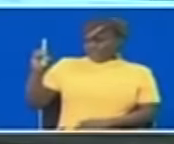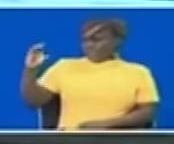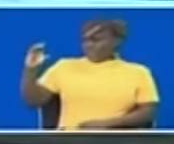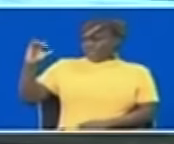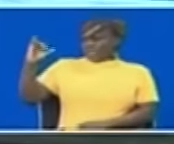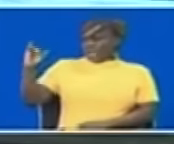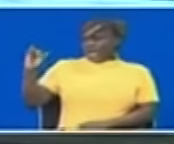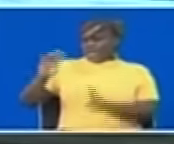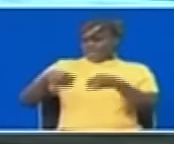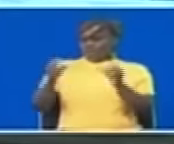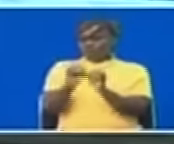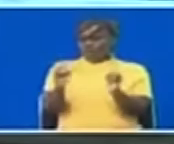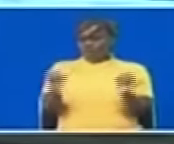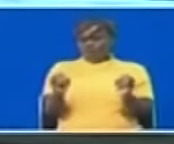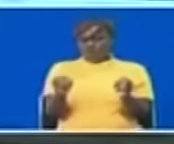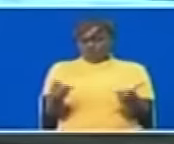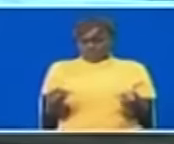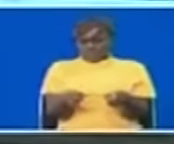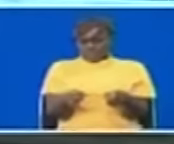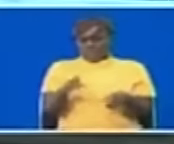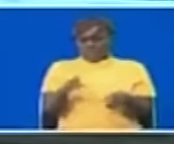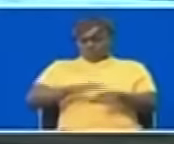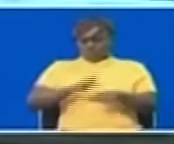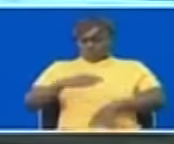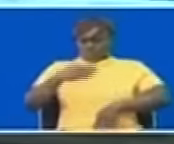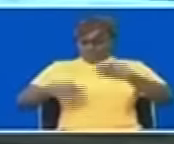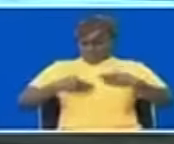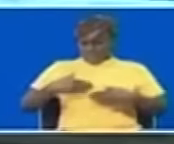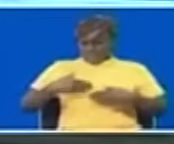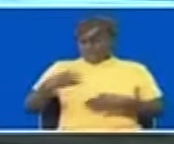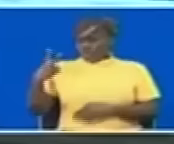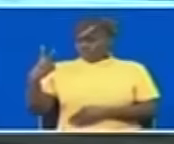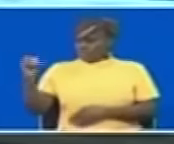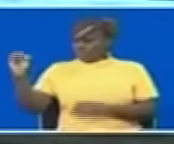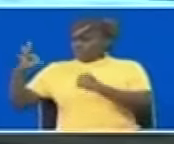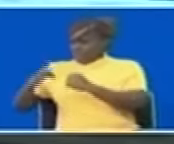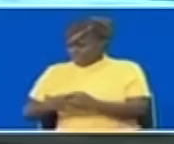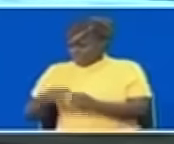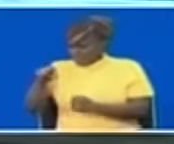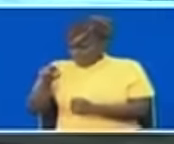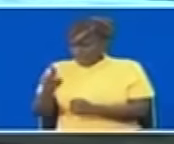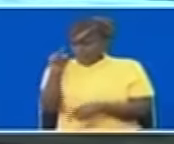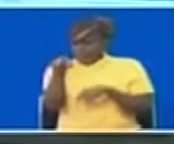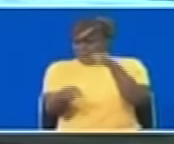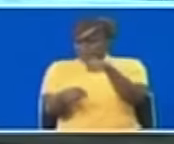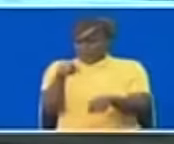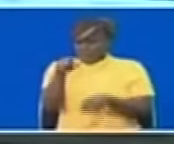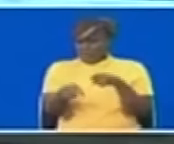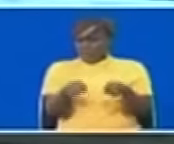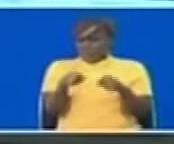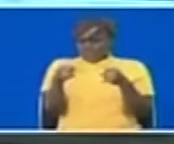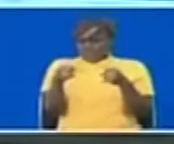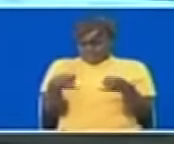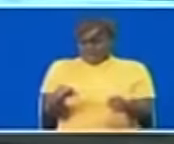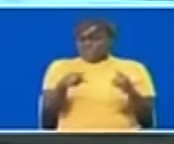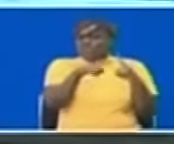DCI could not issue him with a certificate of good conduct, and that is because in October 2008 he faced a charge